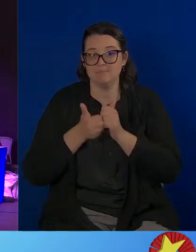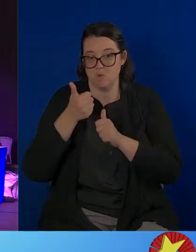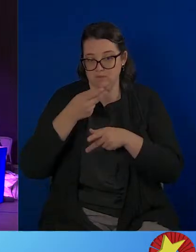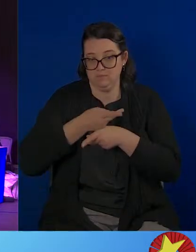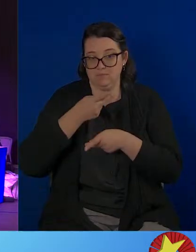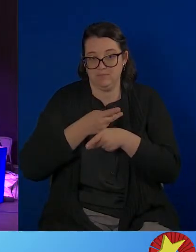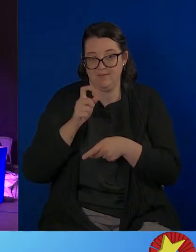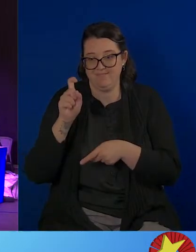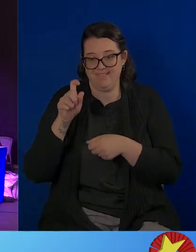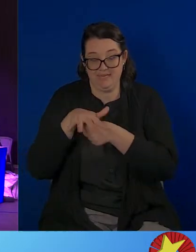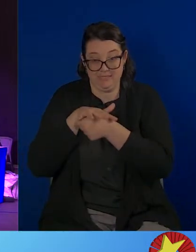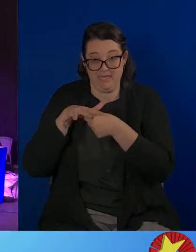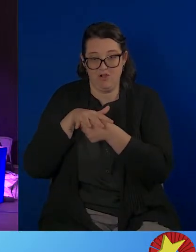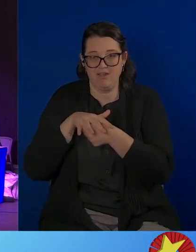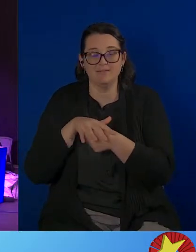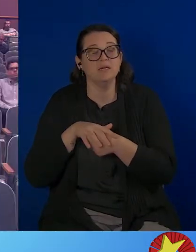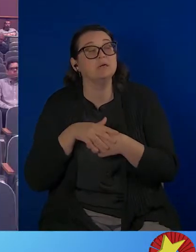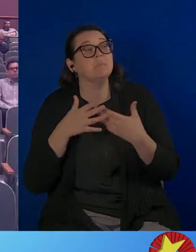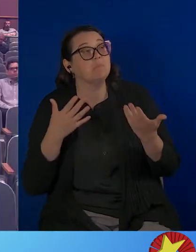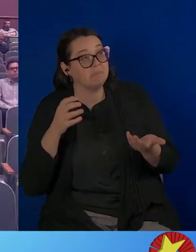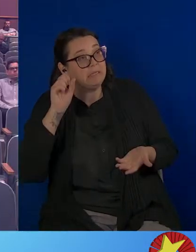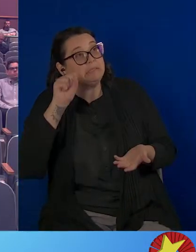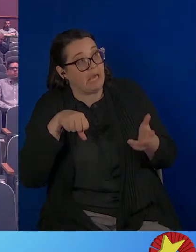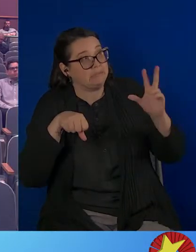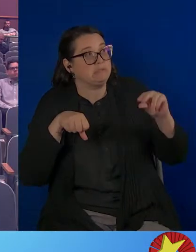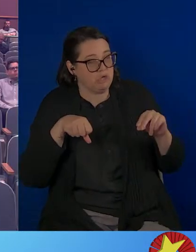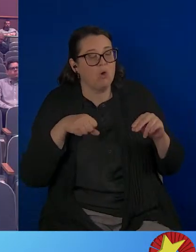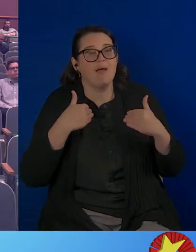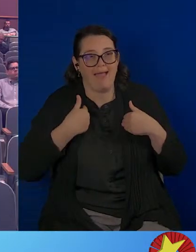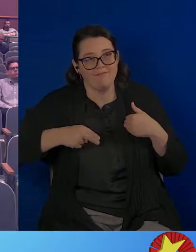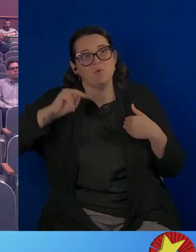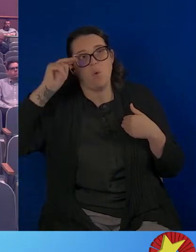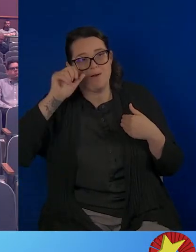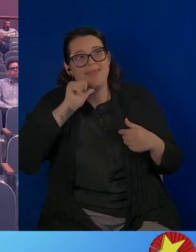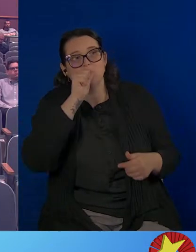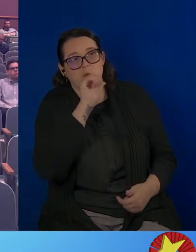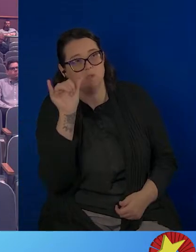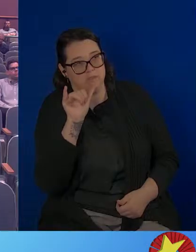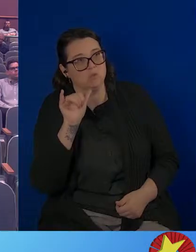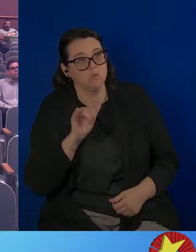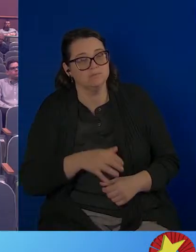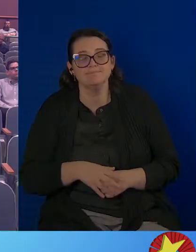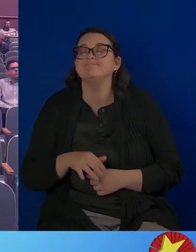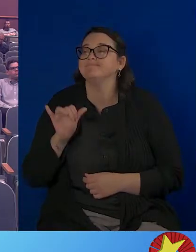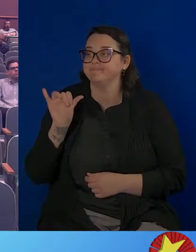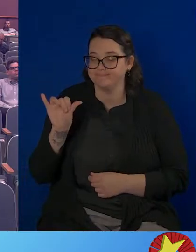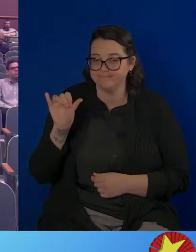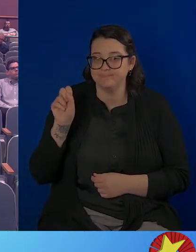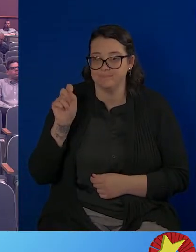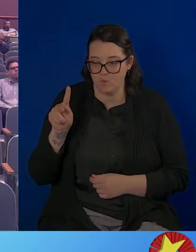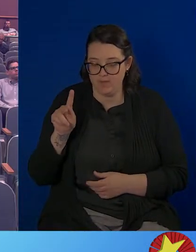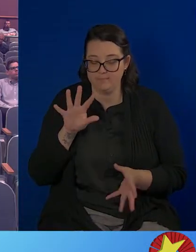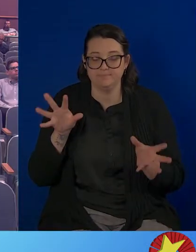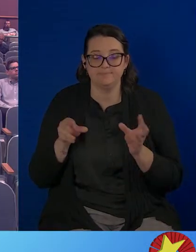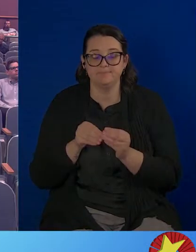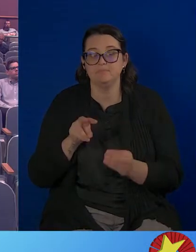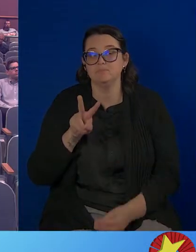and no. So they also have services up in northern Arizona as well. Okay. So